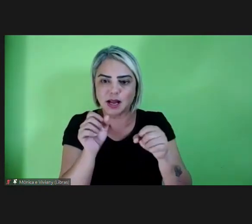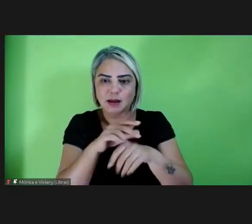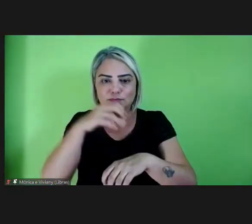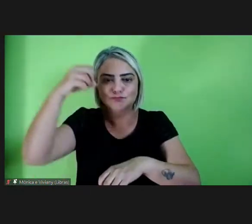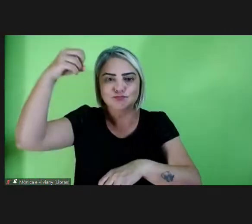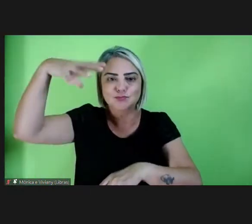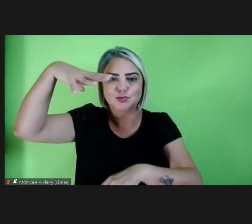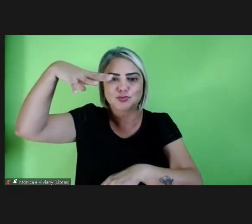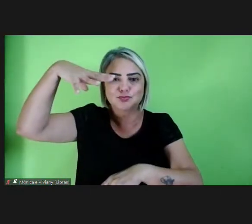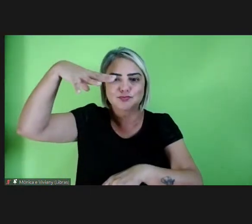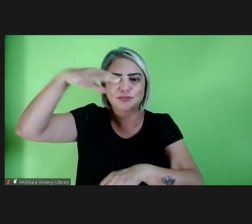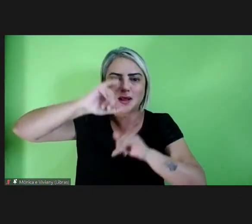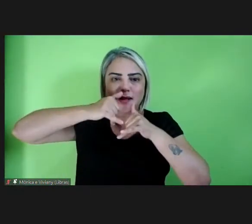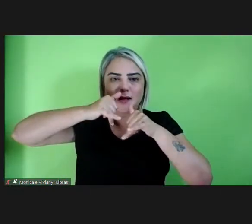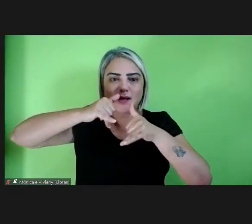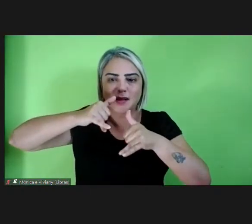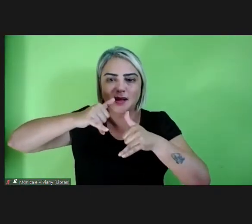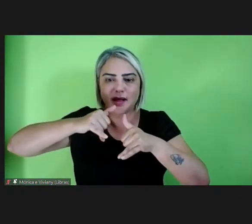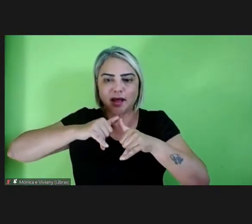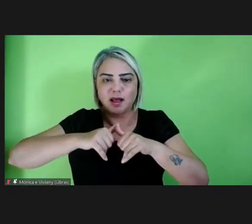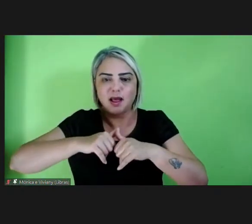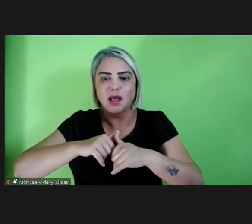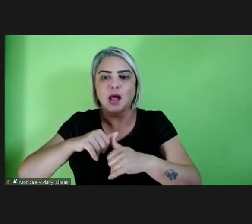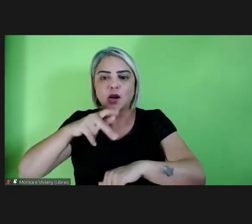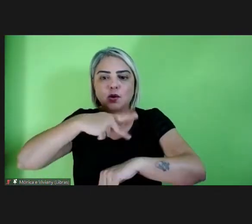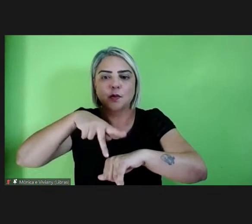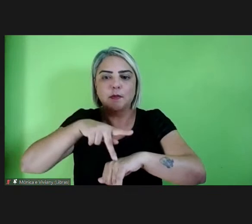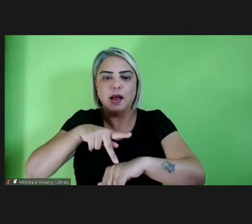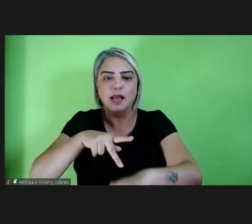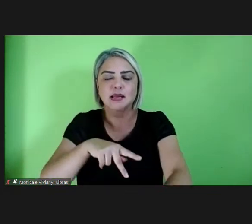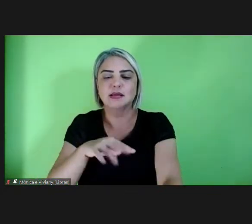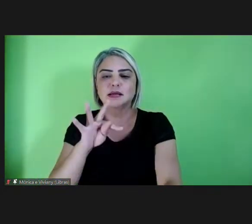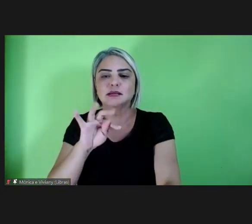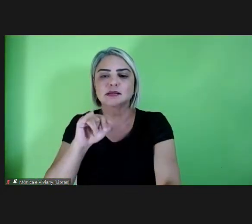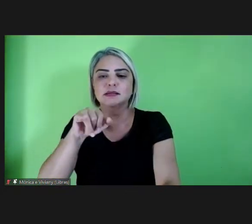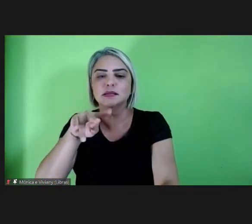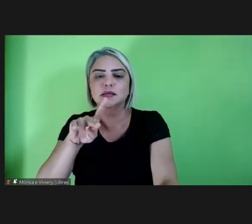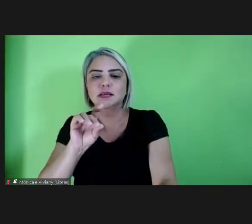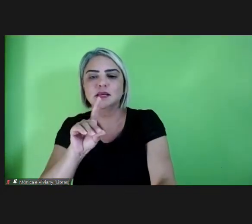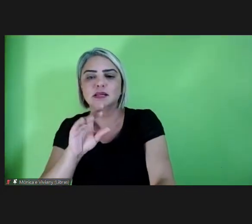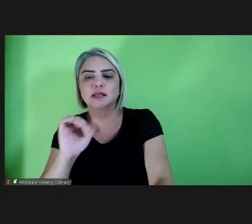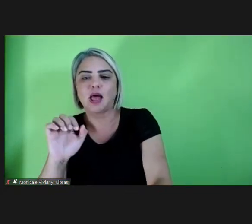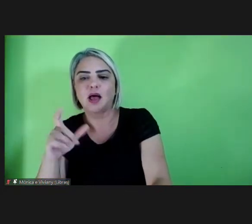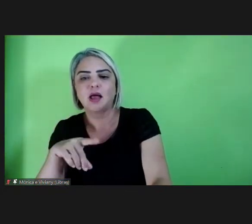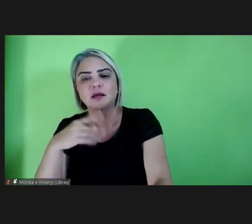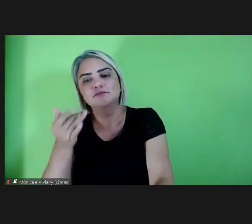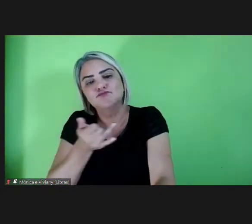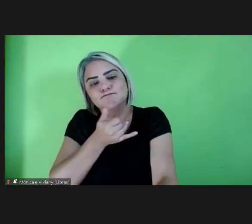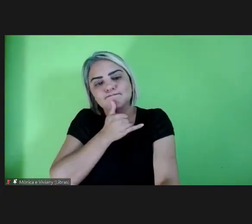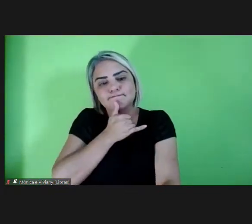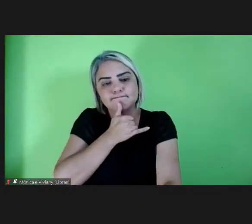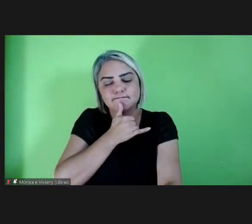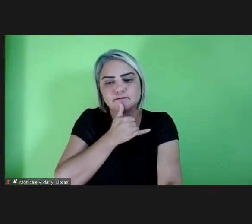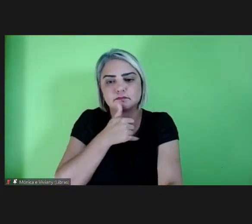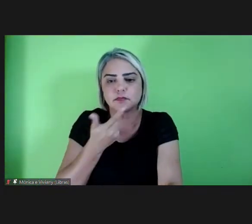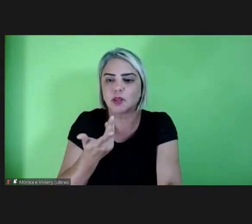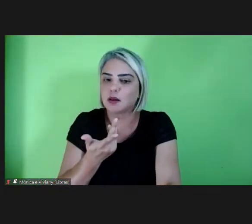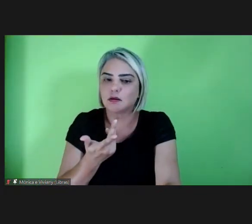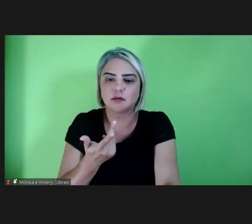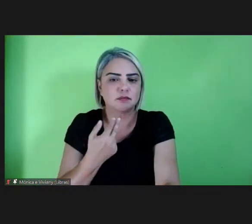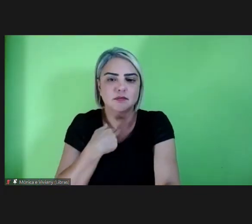considering there was a problem in the Trinidad Tobago. There was a power outage,